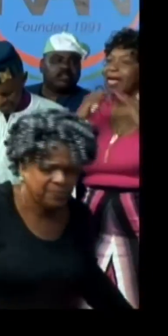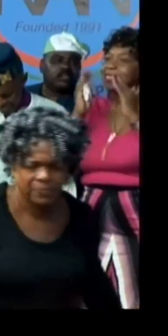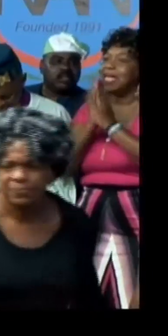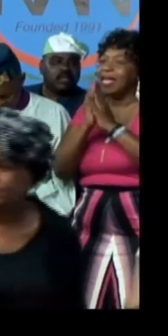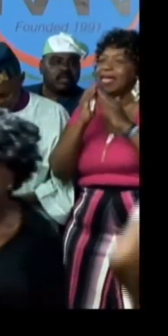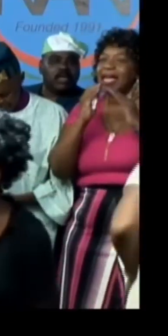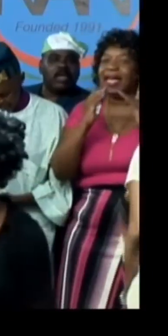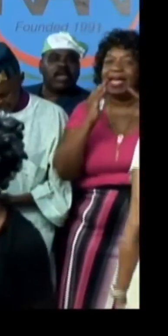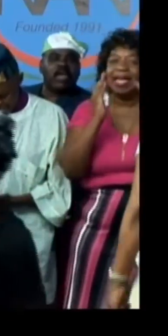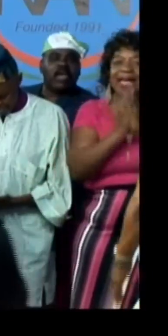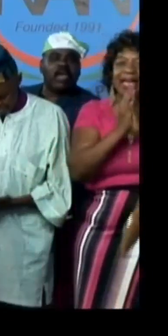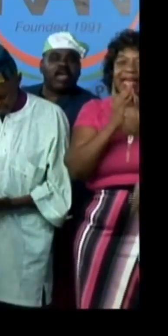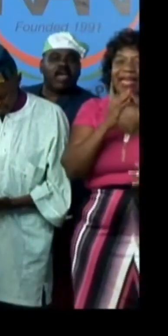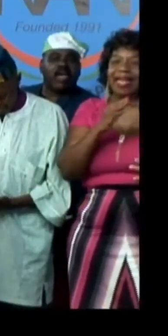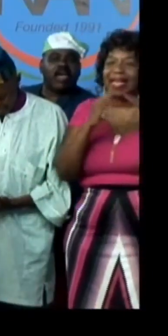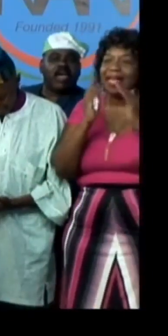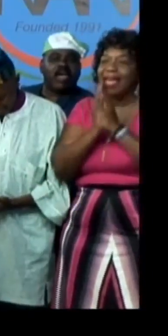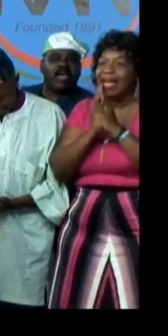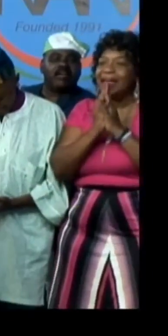Everybody sing.